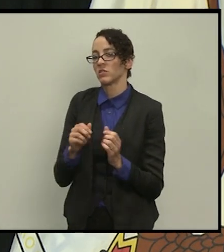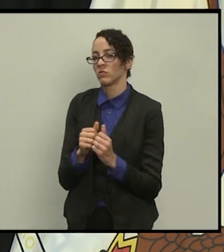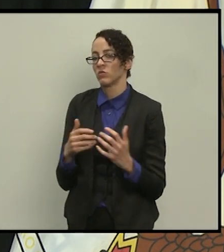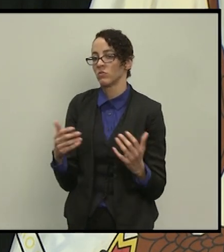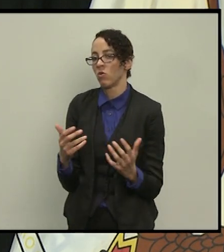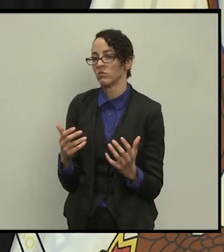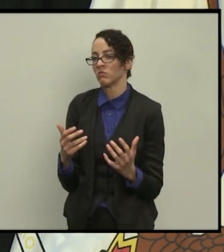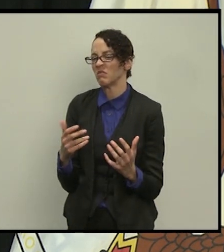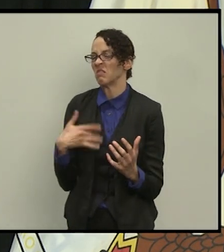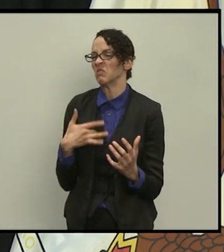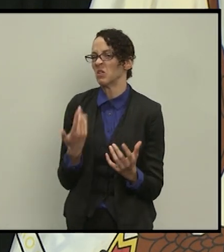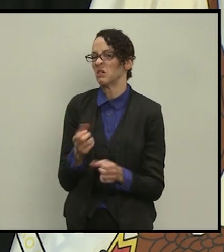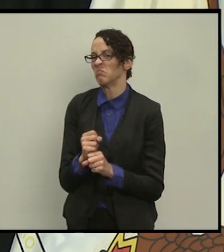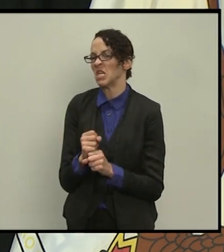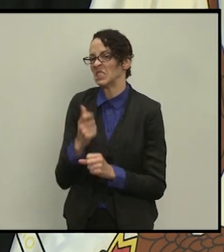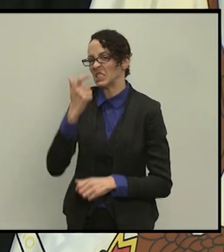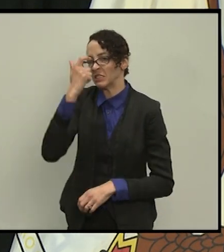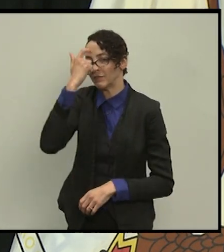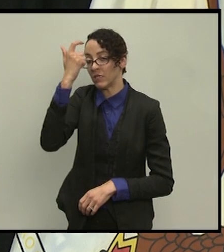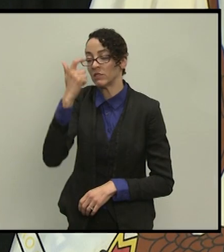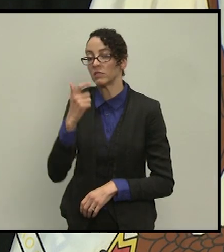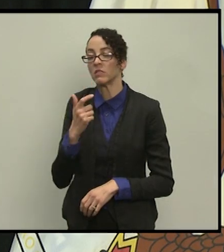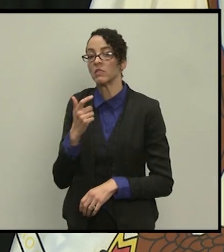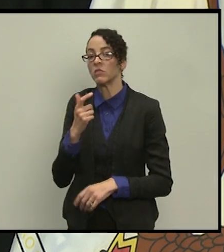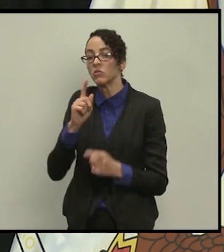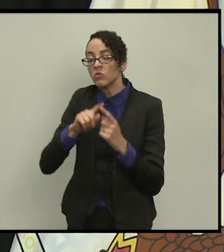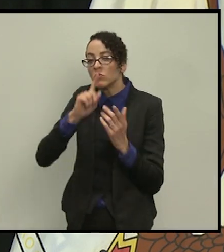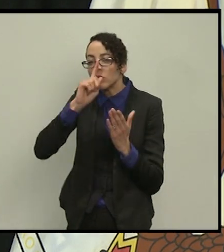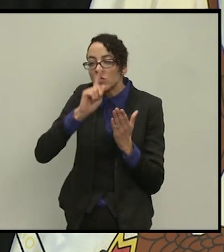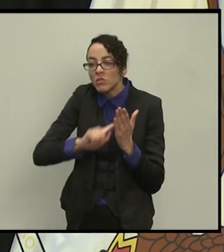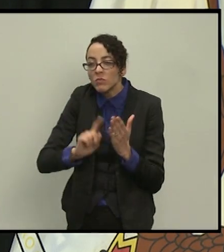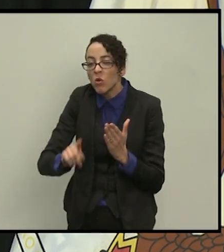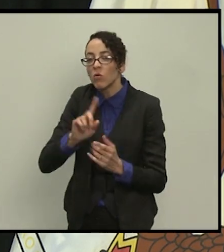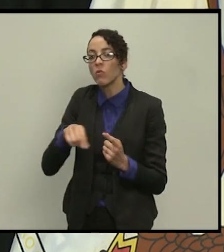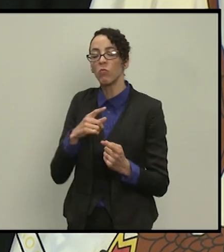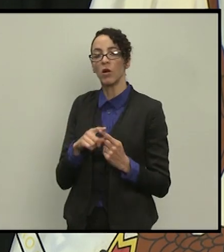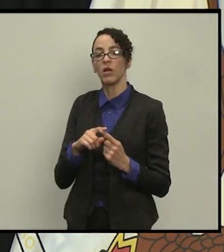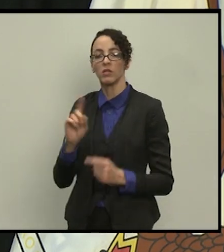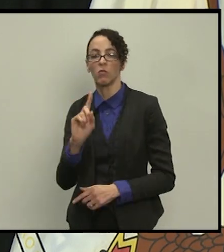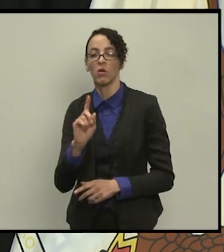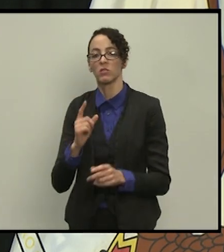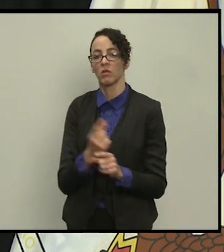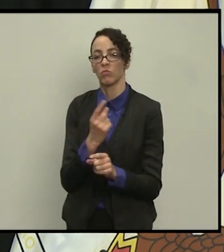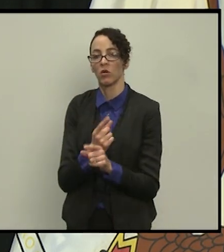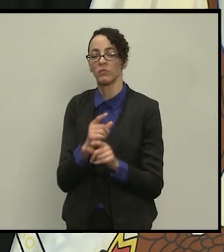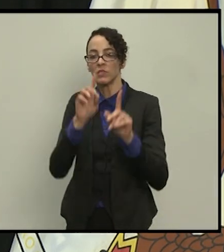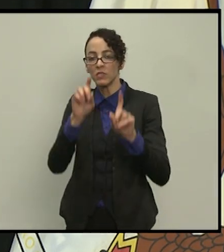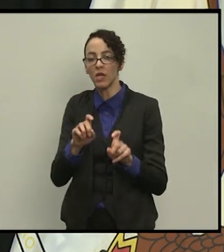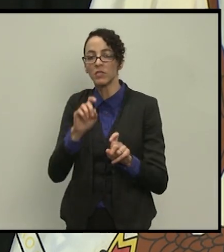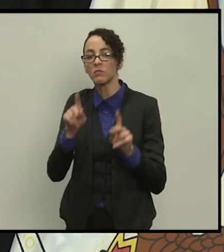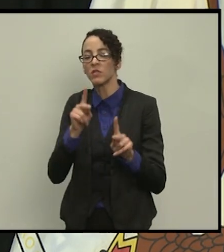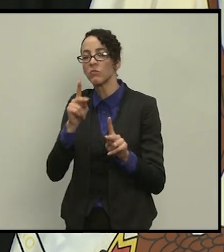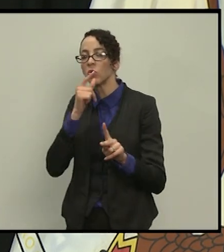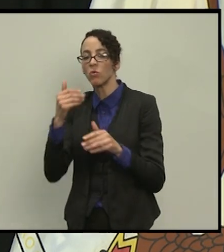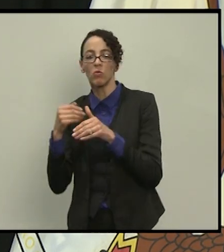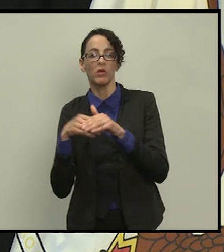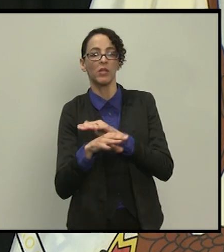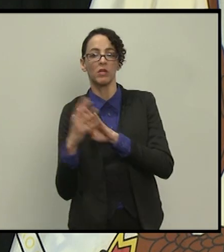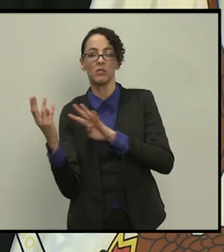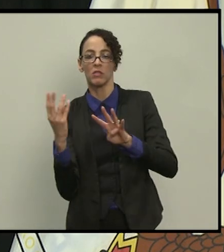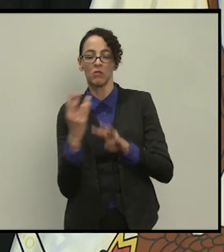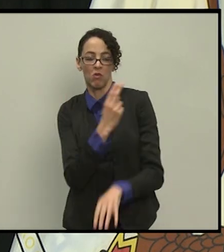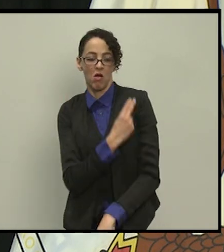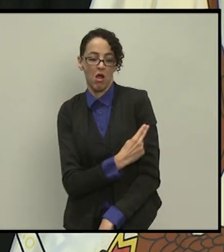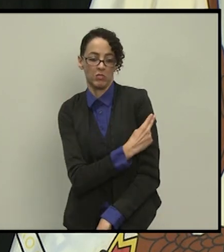is exploring where and when it would be appropriate to test people coming into the hospital, patients coming